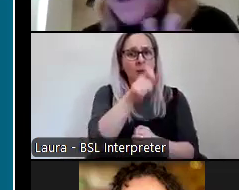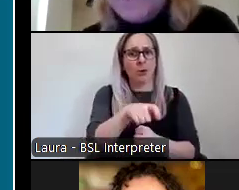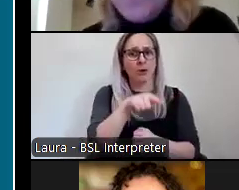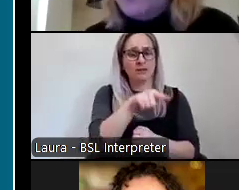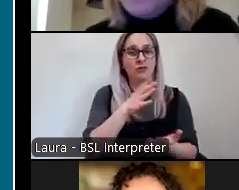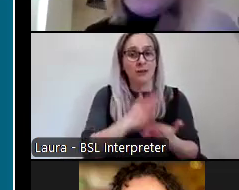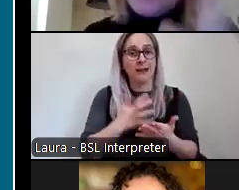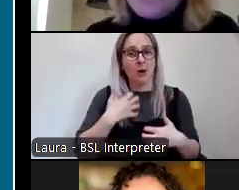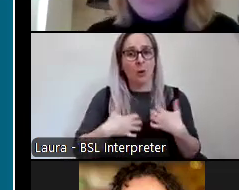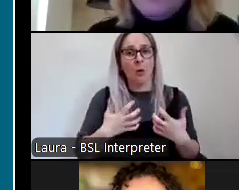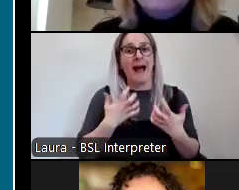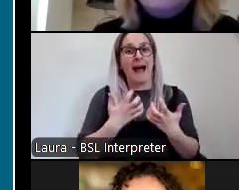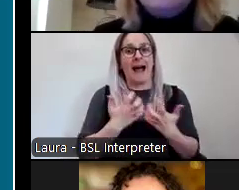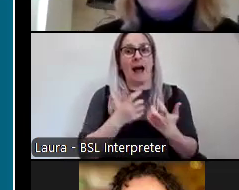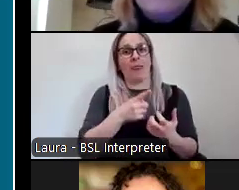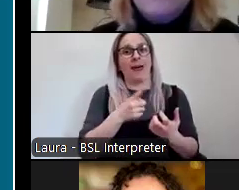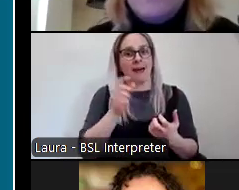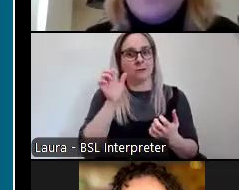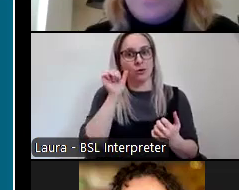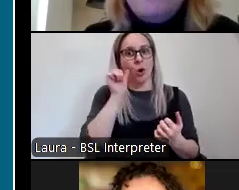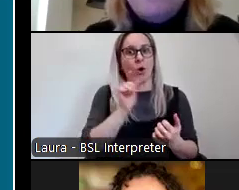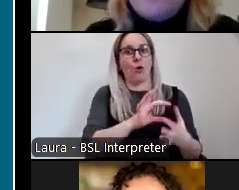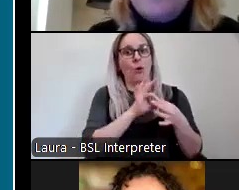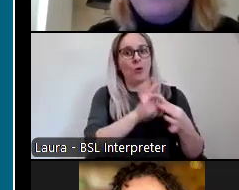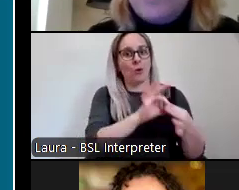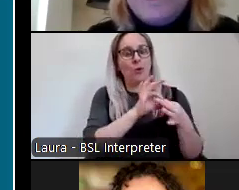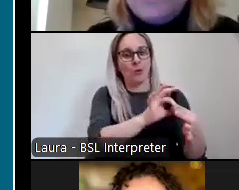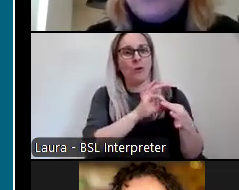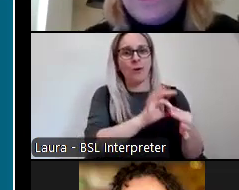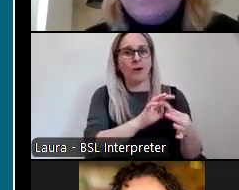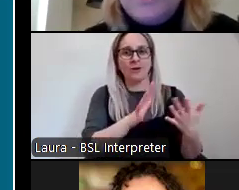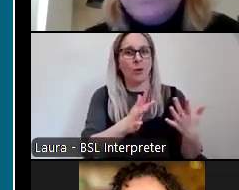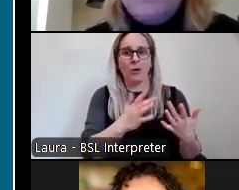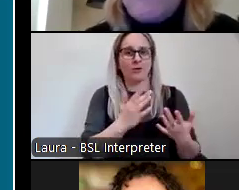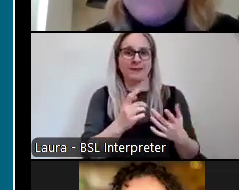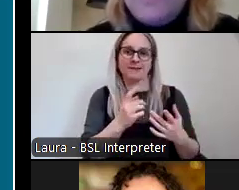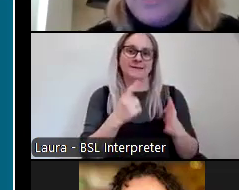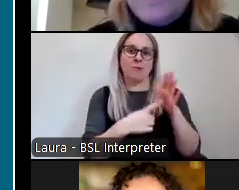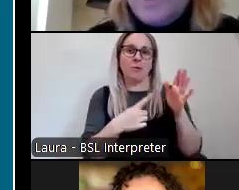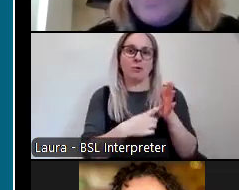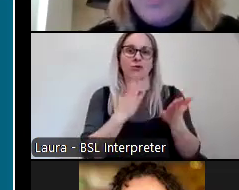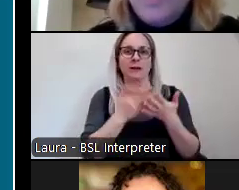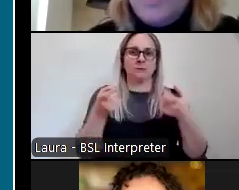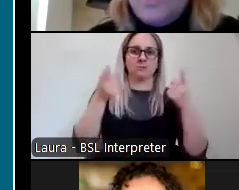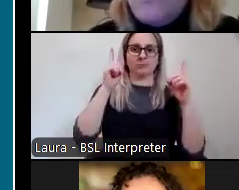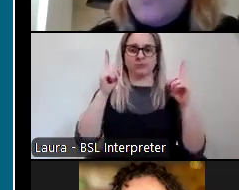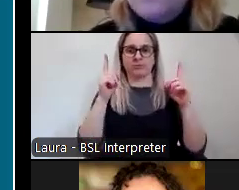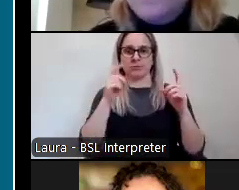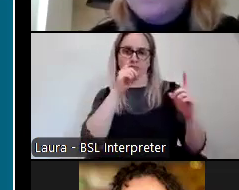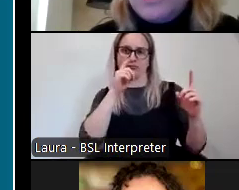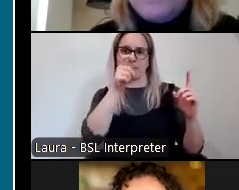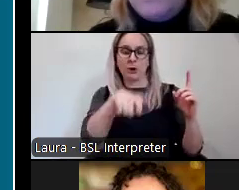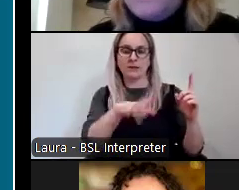big name or a swanky role. We would really strongly encourage you to be brave and honest about who you are and